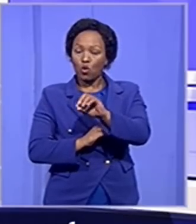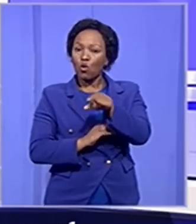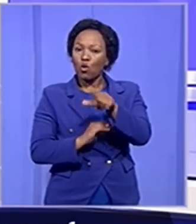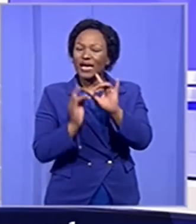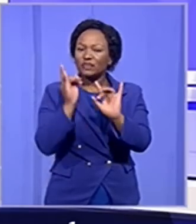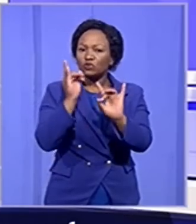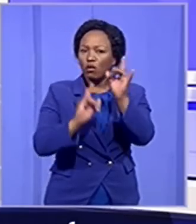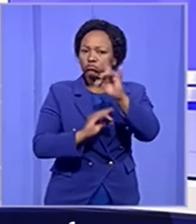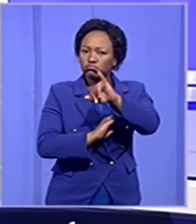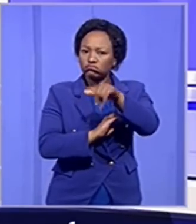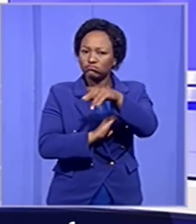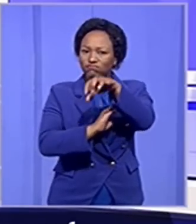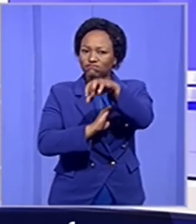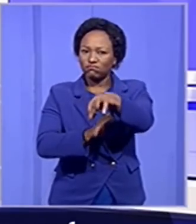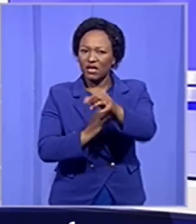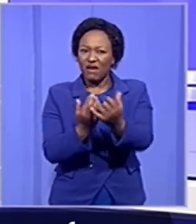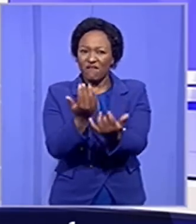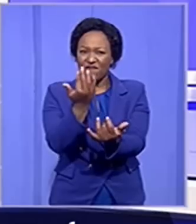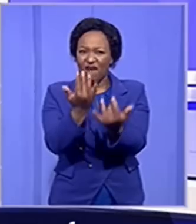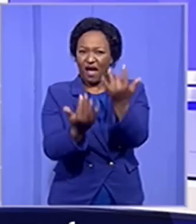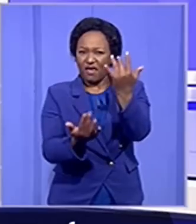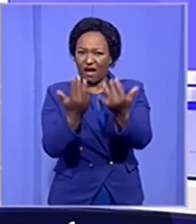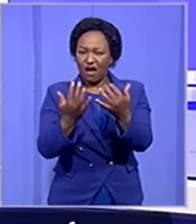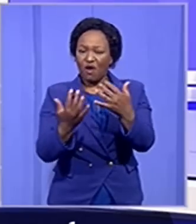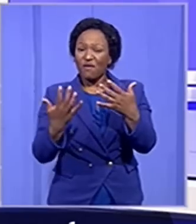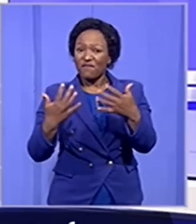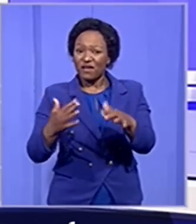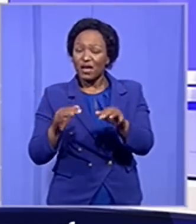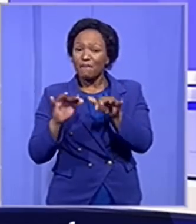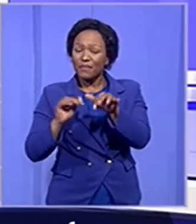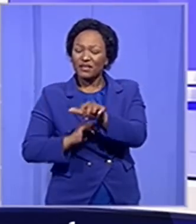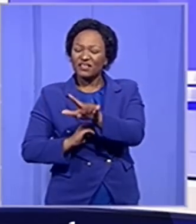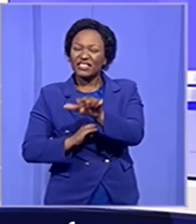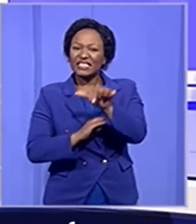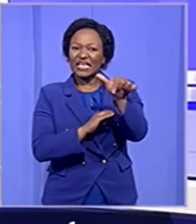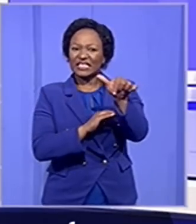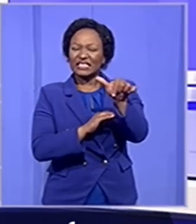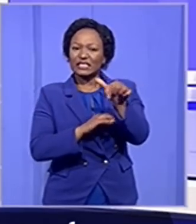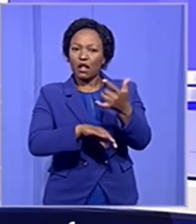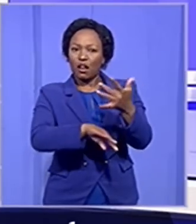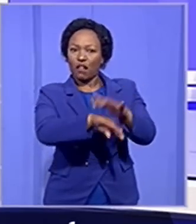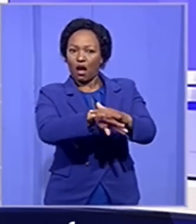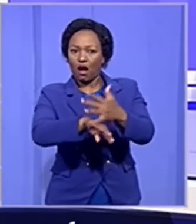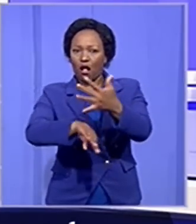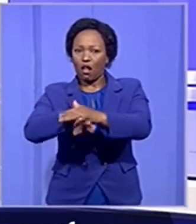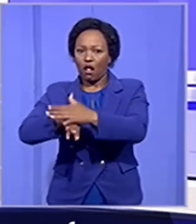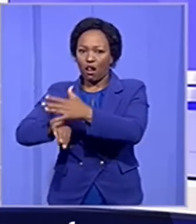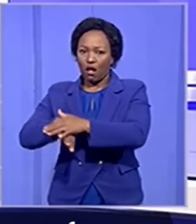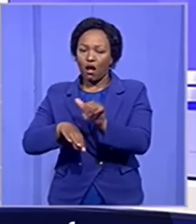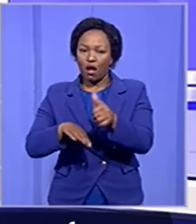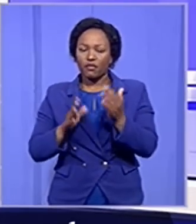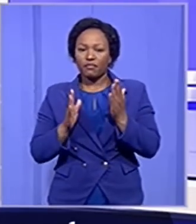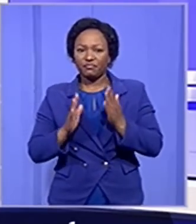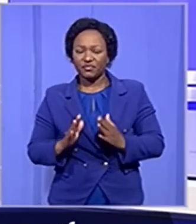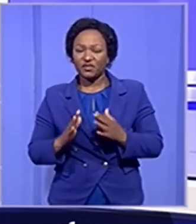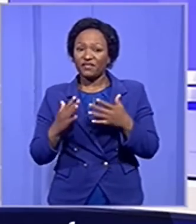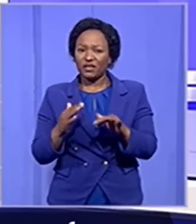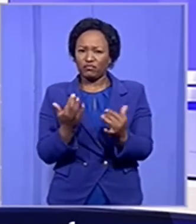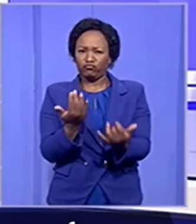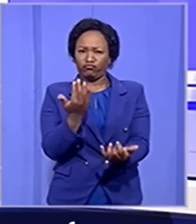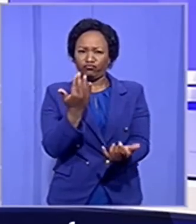ba le 76 fa ba bangwe ba setse ba sena magae. Go ne morago ga fitlhelwa fa kago eo ya metlhatlhagano e le